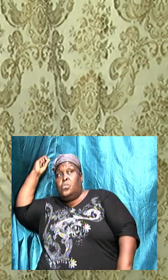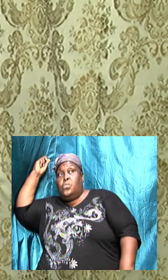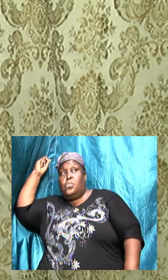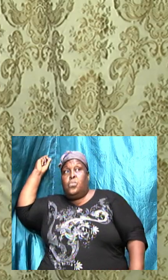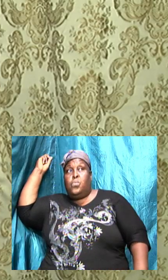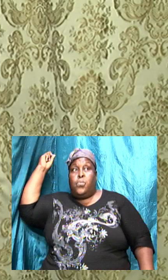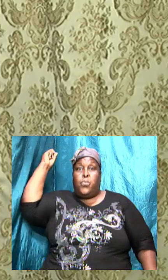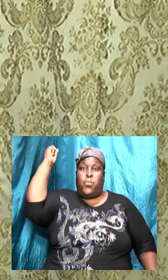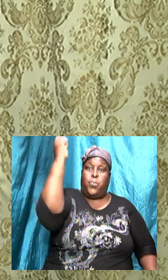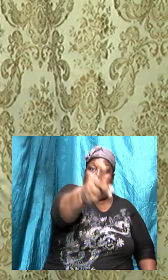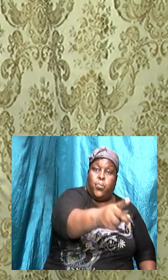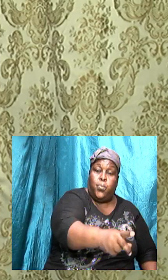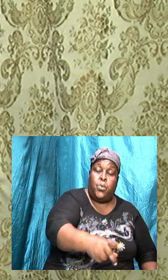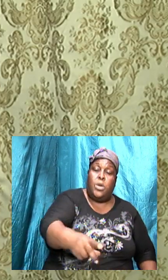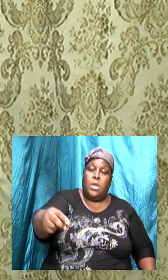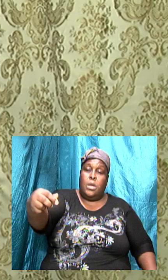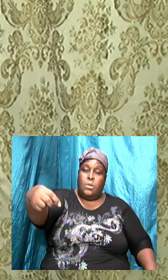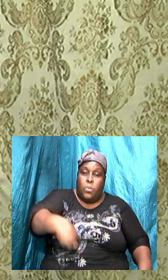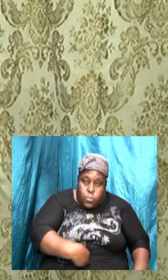ran them through.